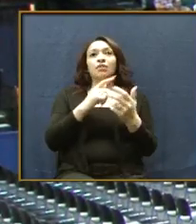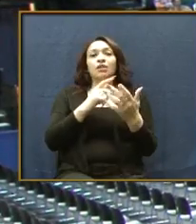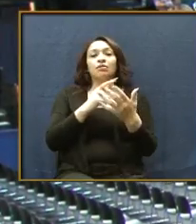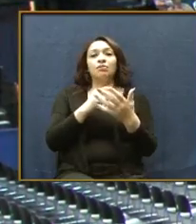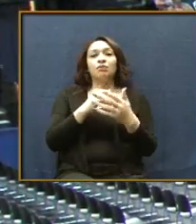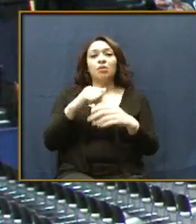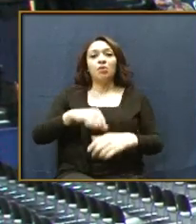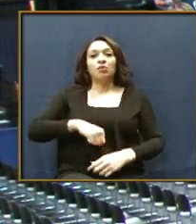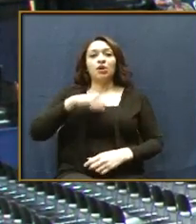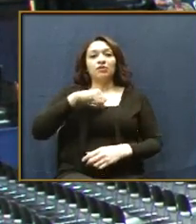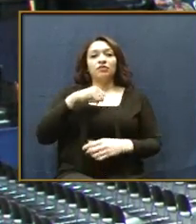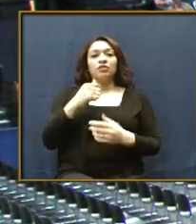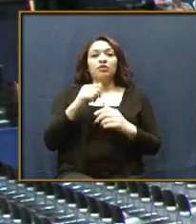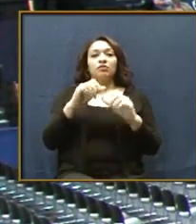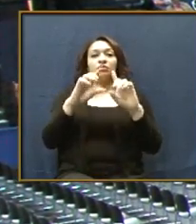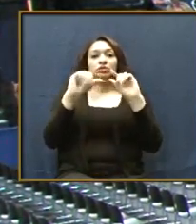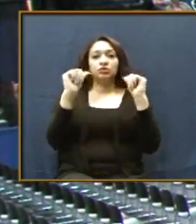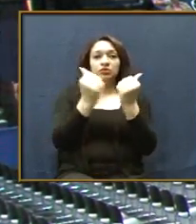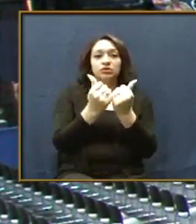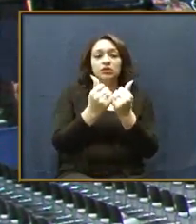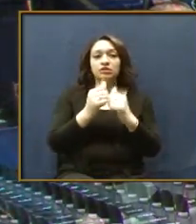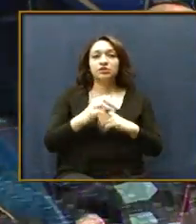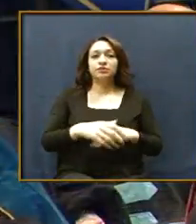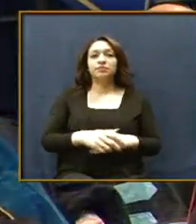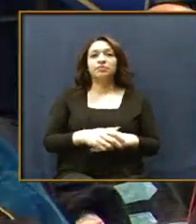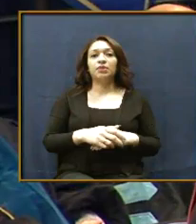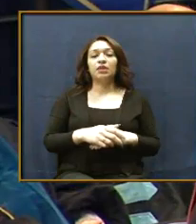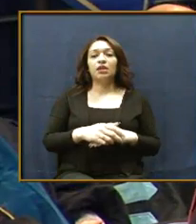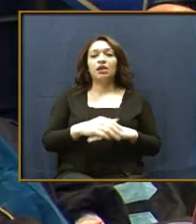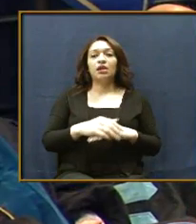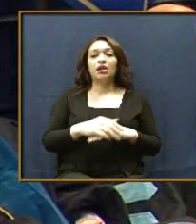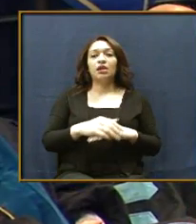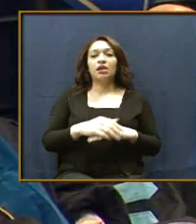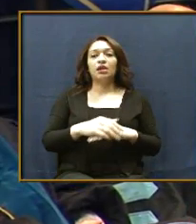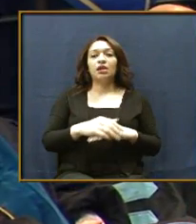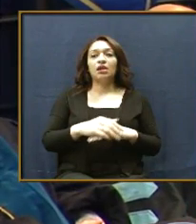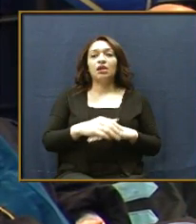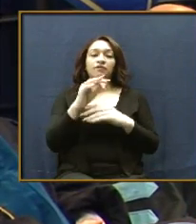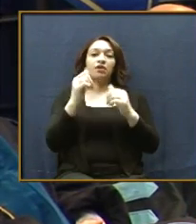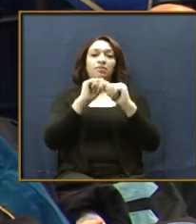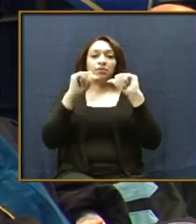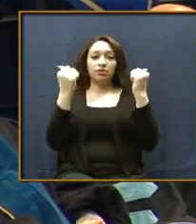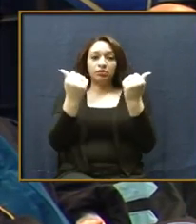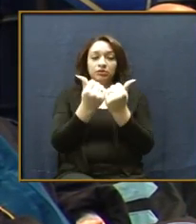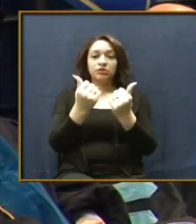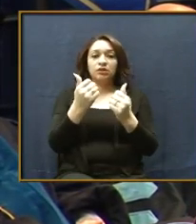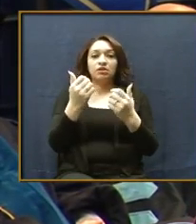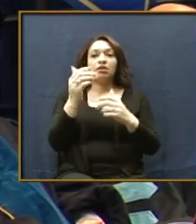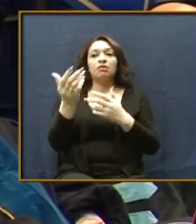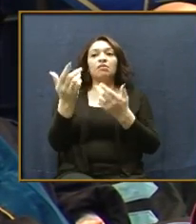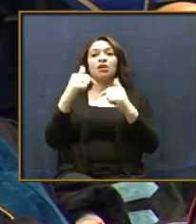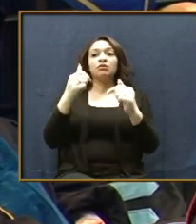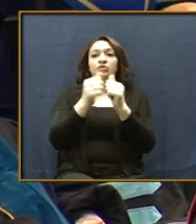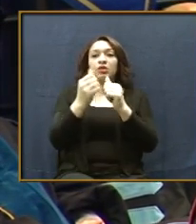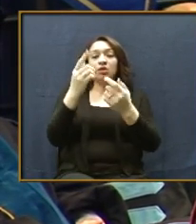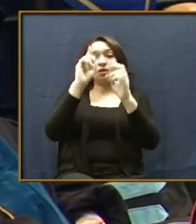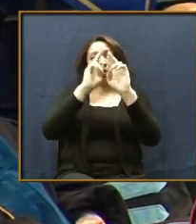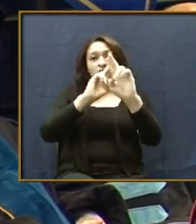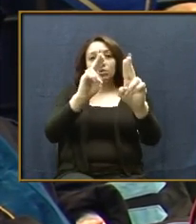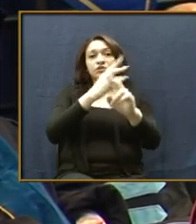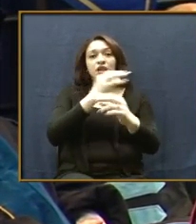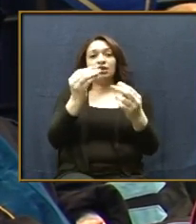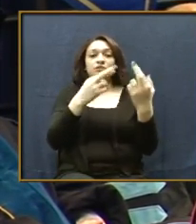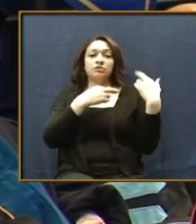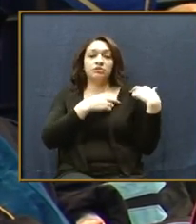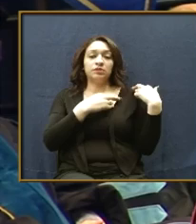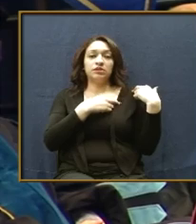the University Alumni Association. Membership in the Alumni Association honors, privilege, and